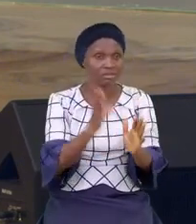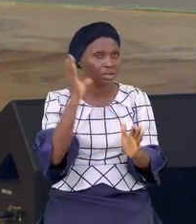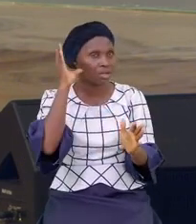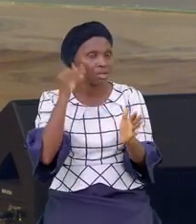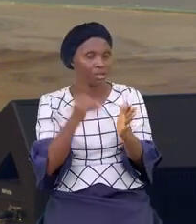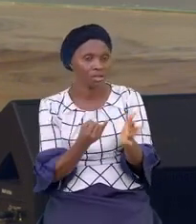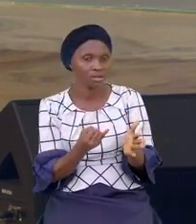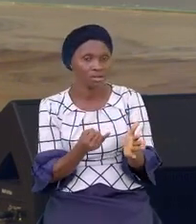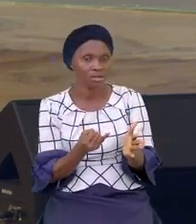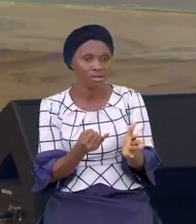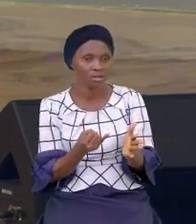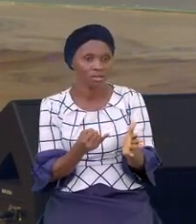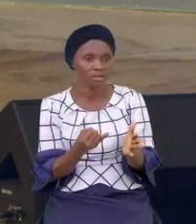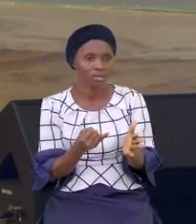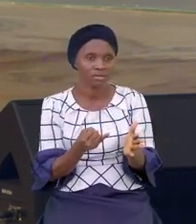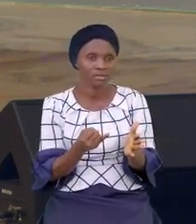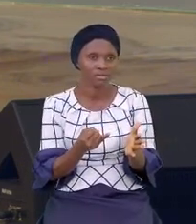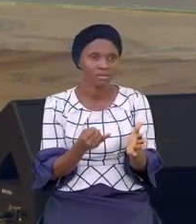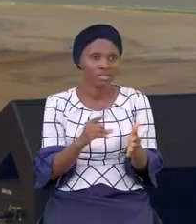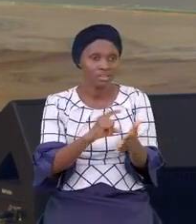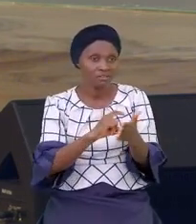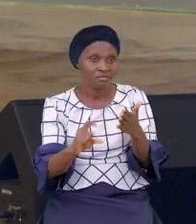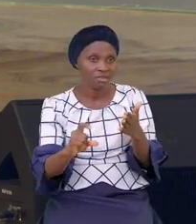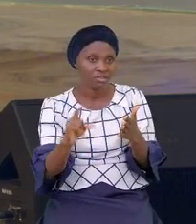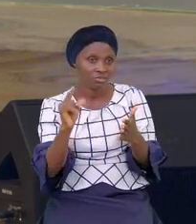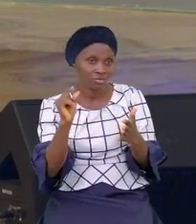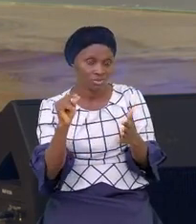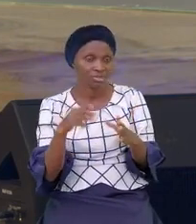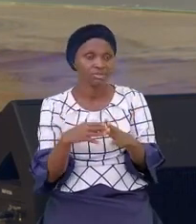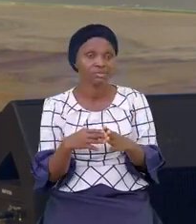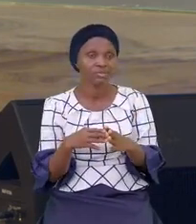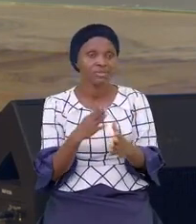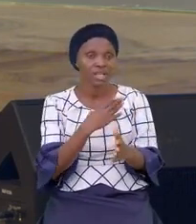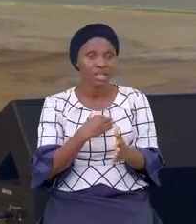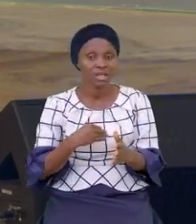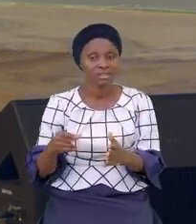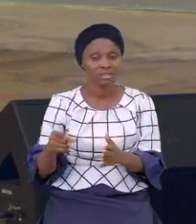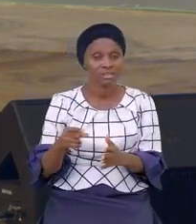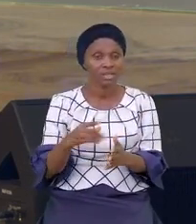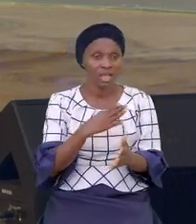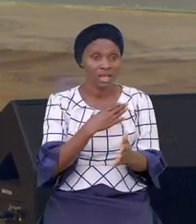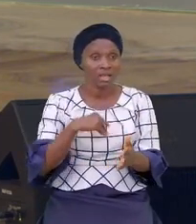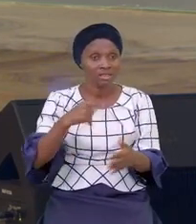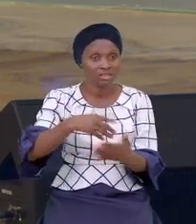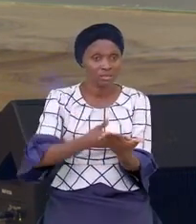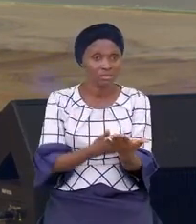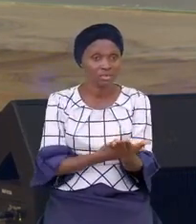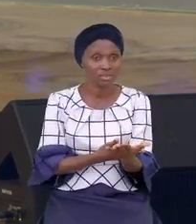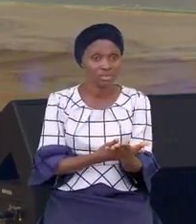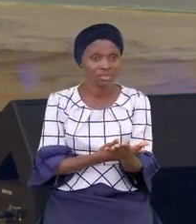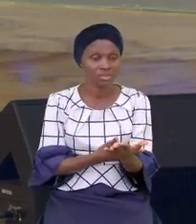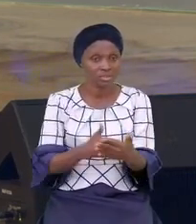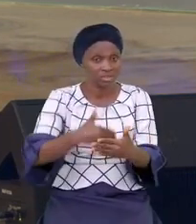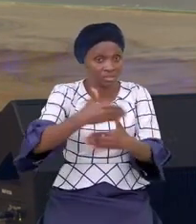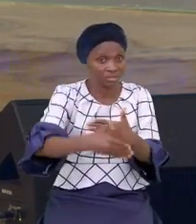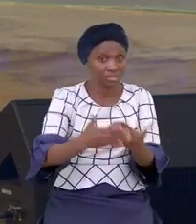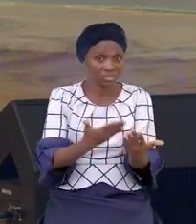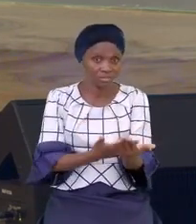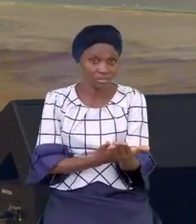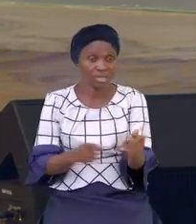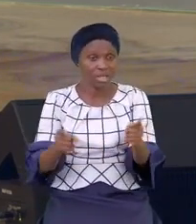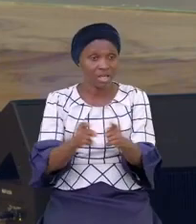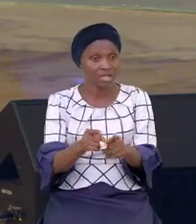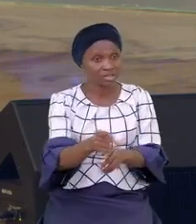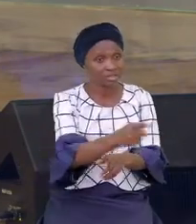it. Now in verse 20, and in the morning, the following morning, as